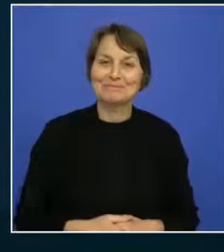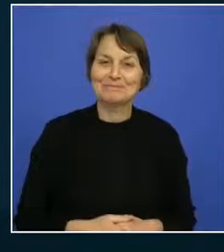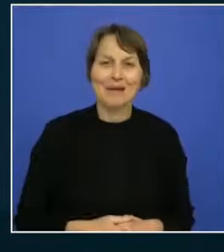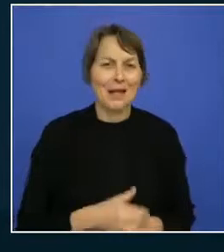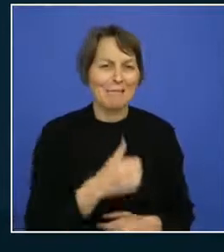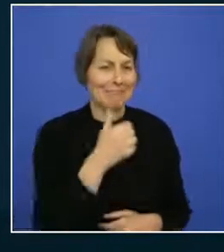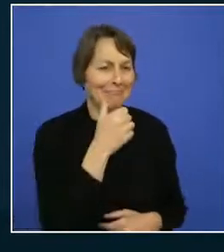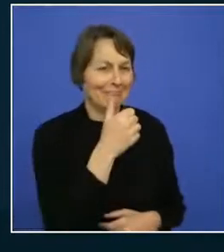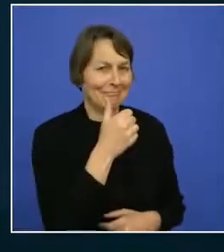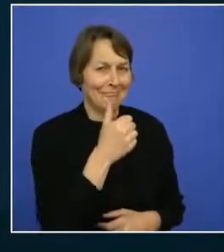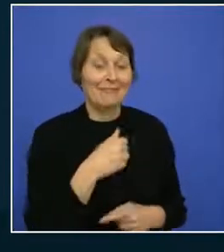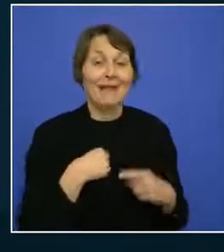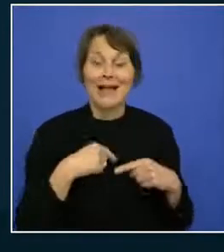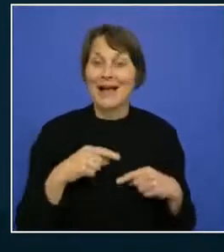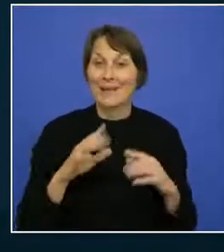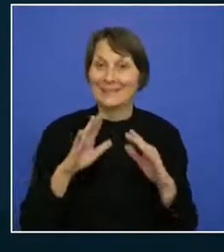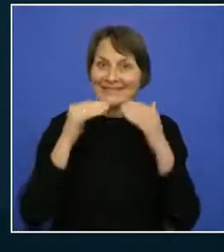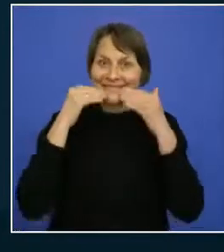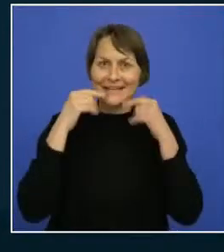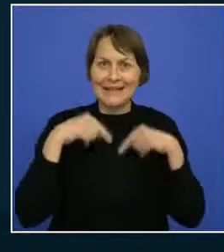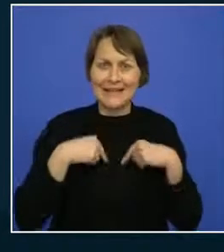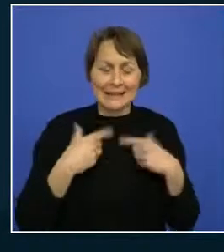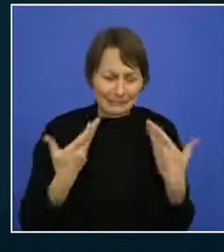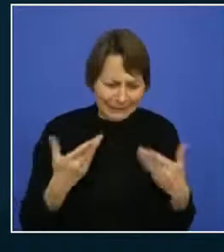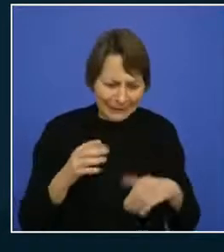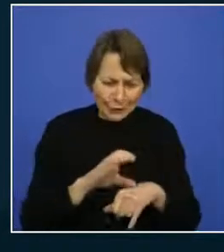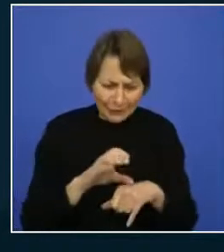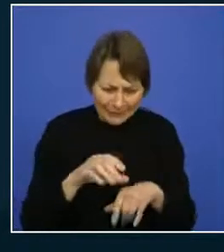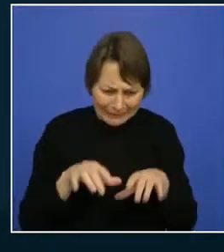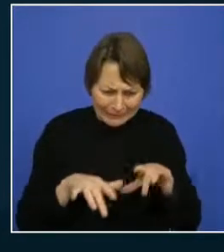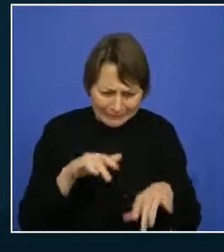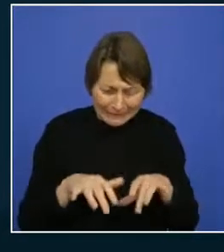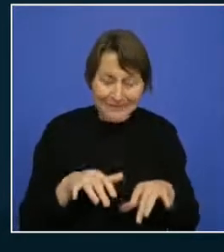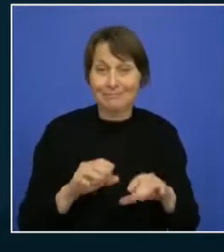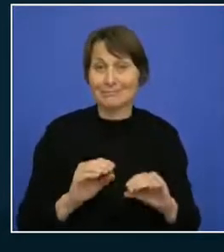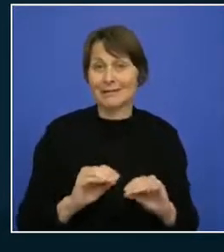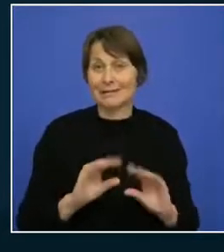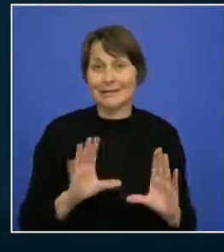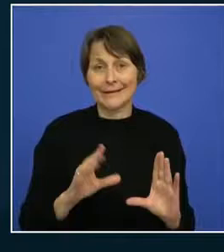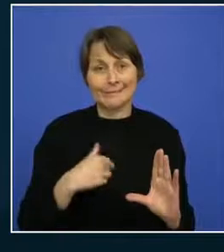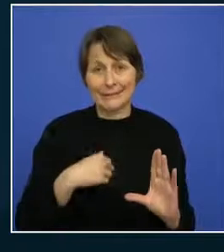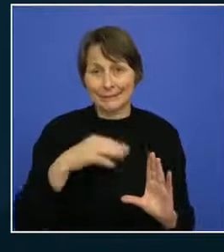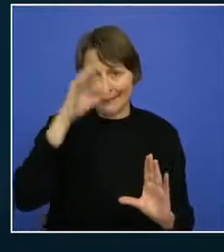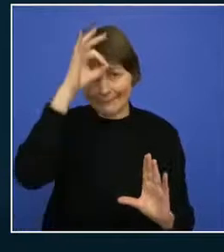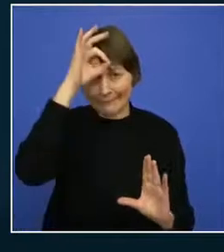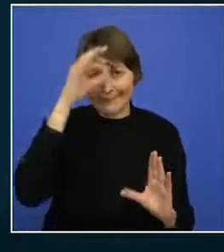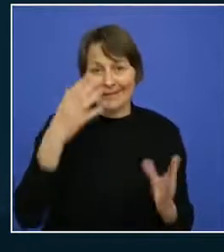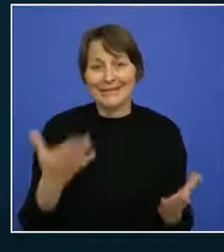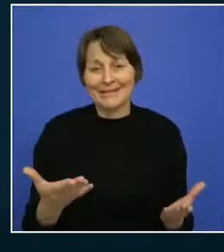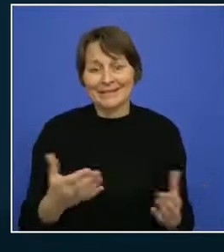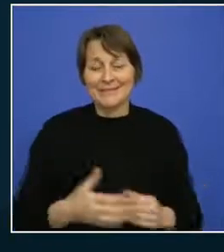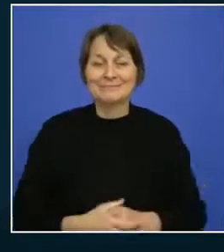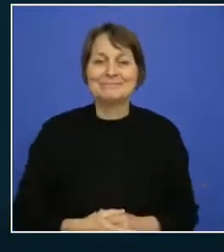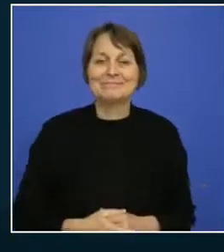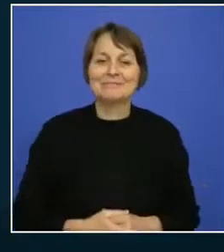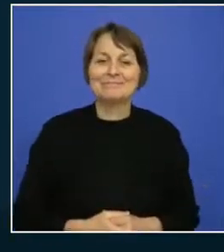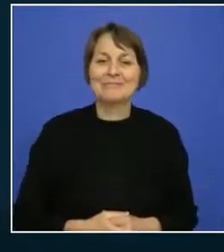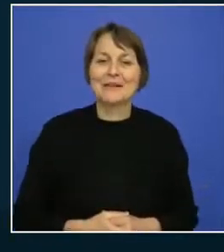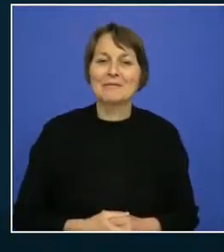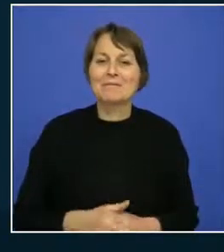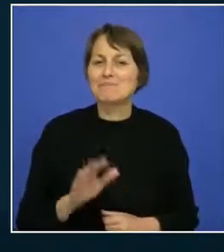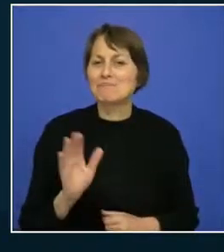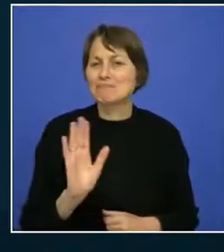happy to be here, even though I don't know how to use my computer, obviously. It's no, fine. no worries. No